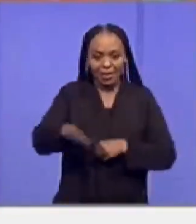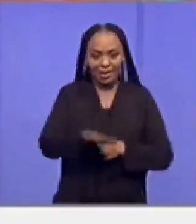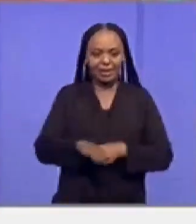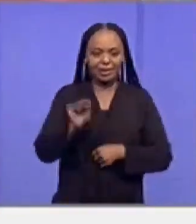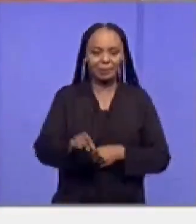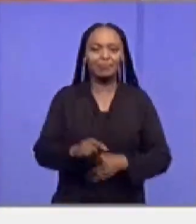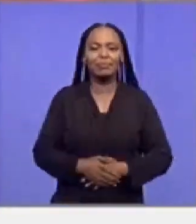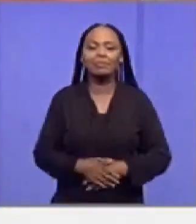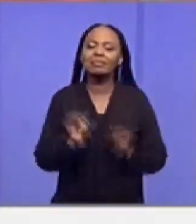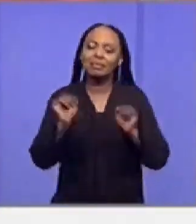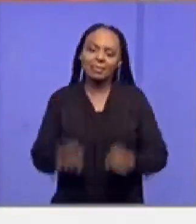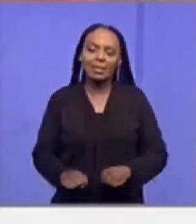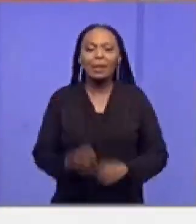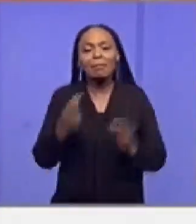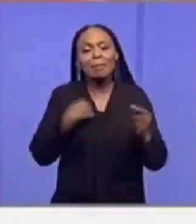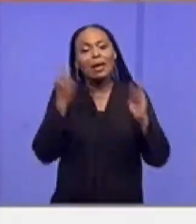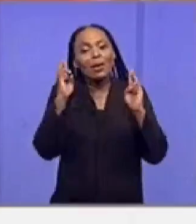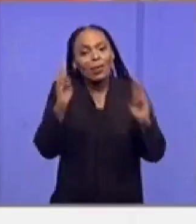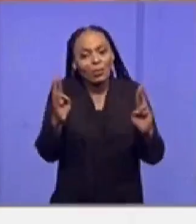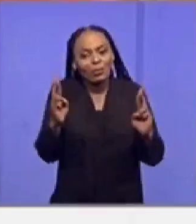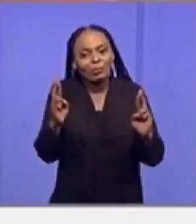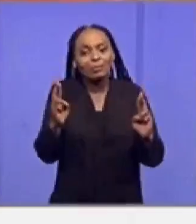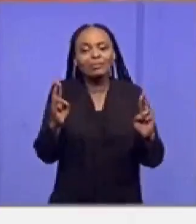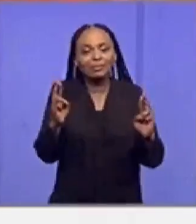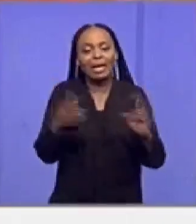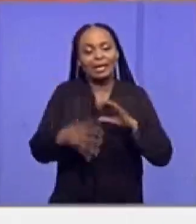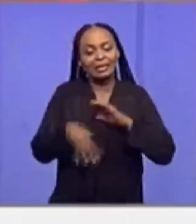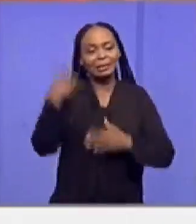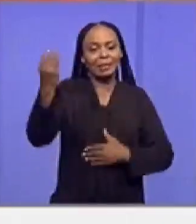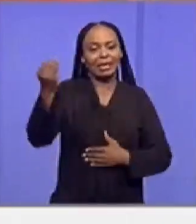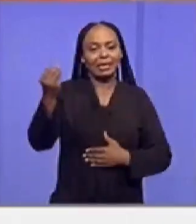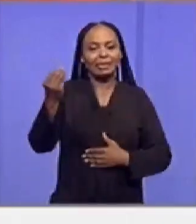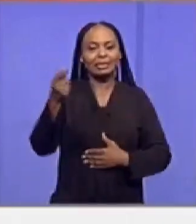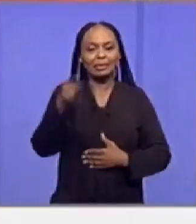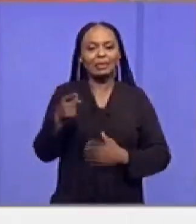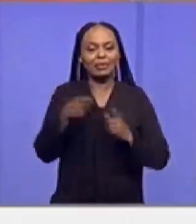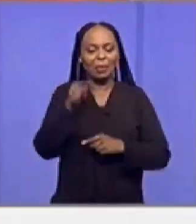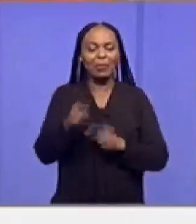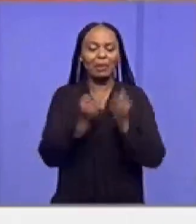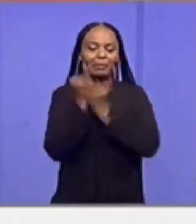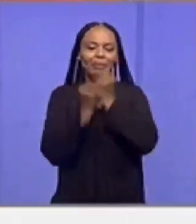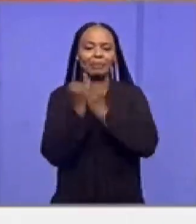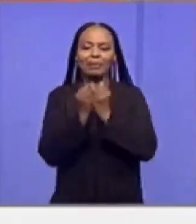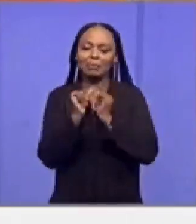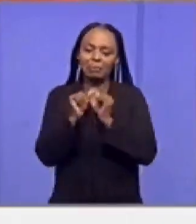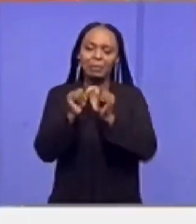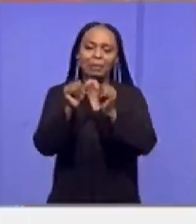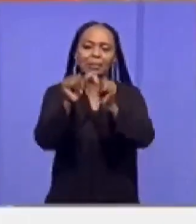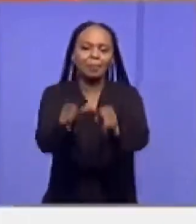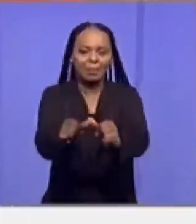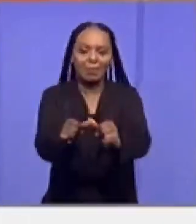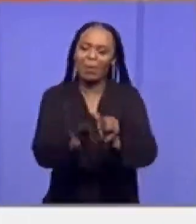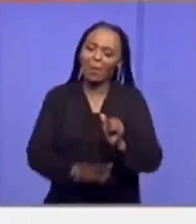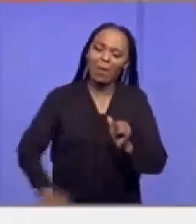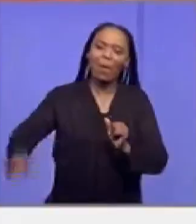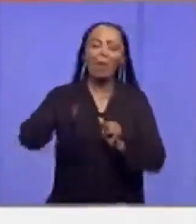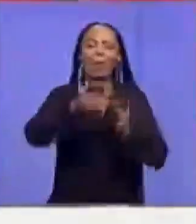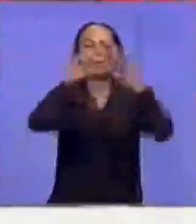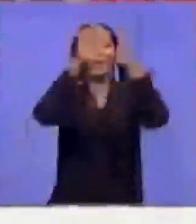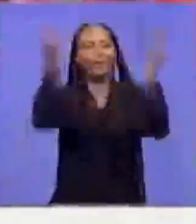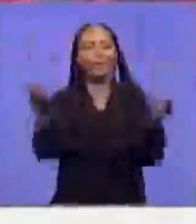Nakoa. So I hope that the spirit of this tournament lives on and many teams from all around the